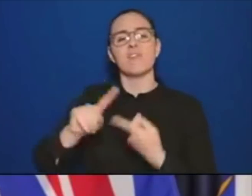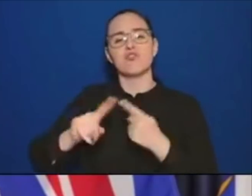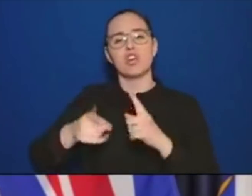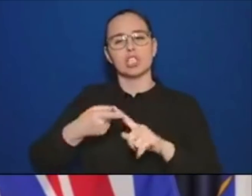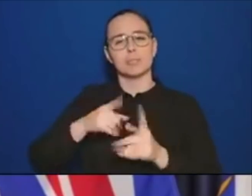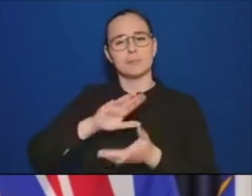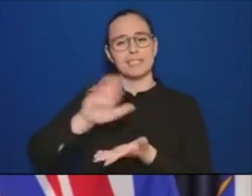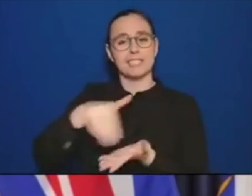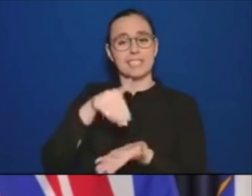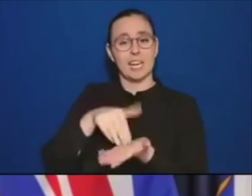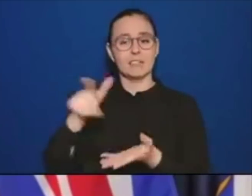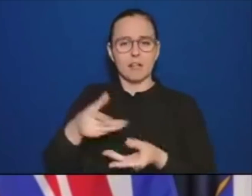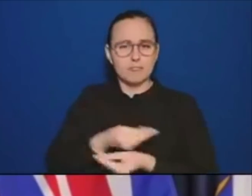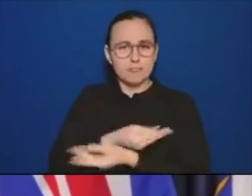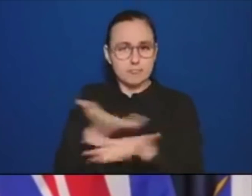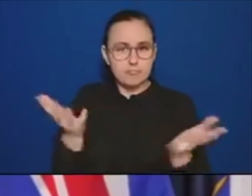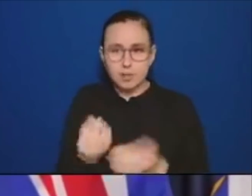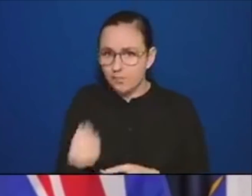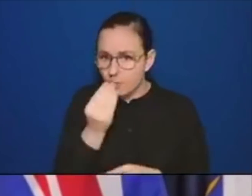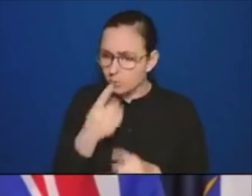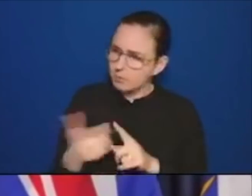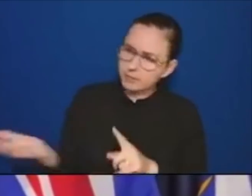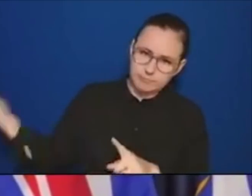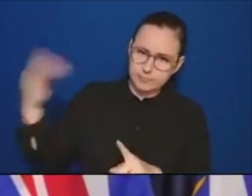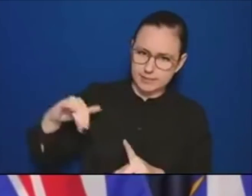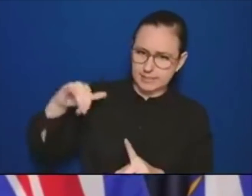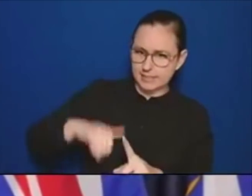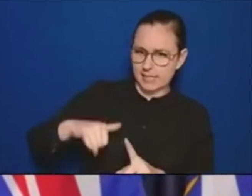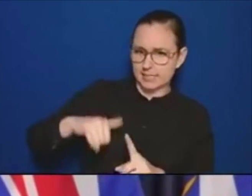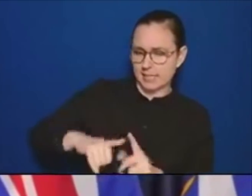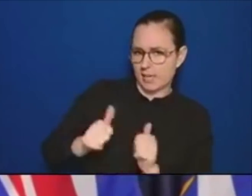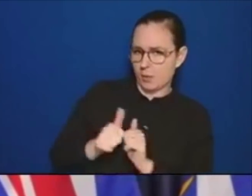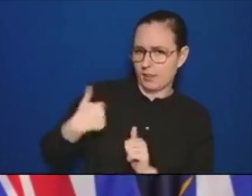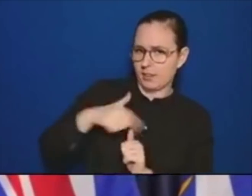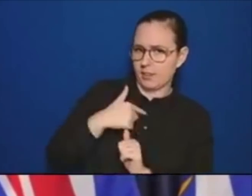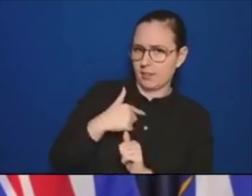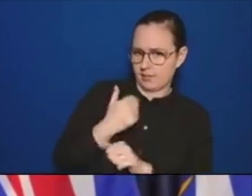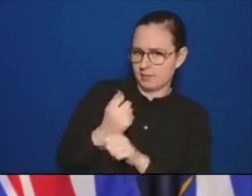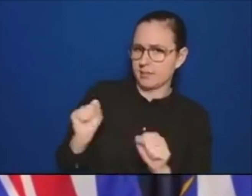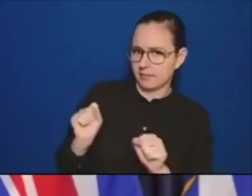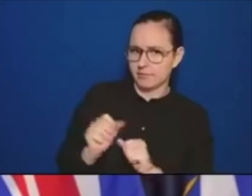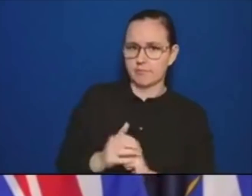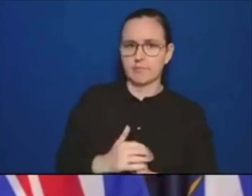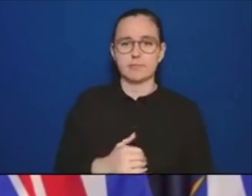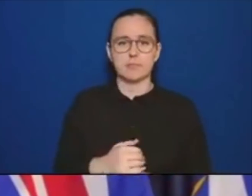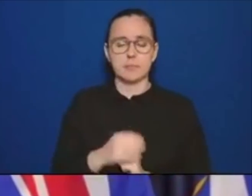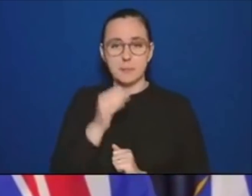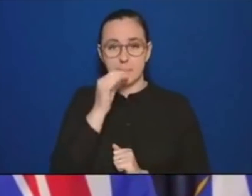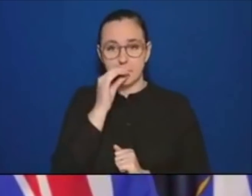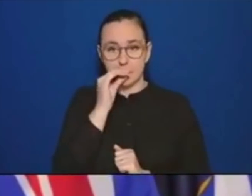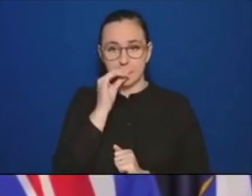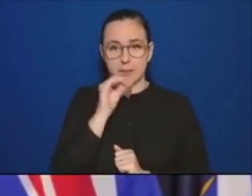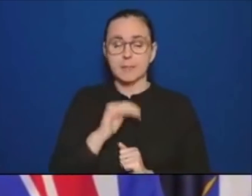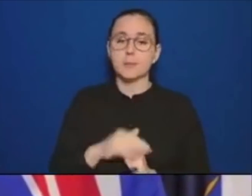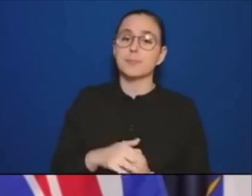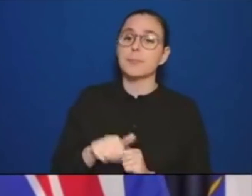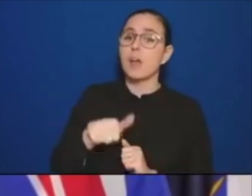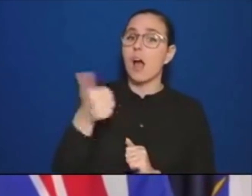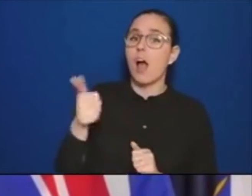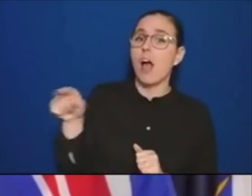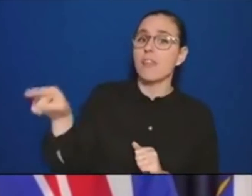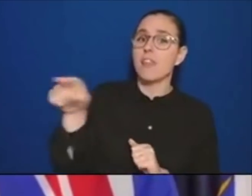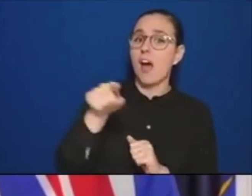slides. The Sequoialuks First Nation opened their gym to house stranded travelers. And I want to take this